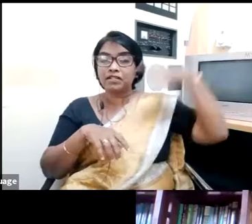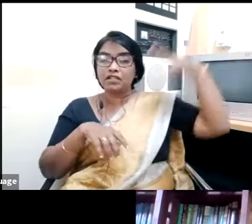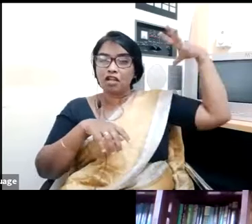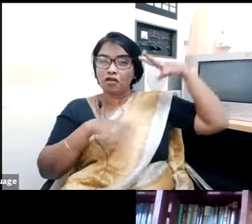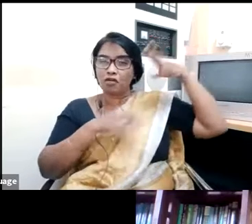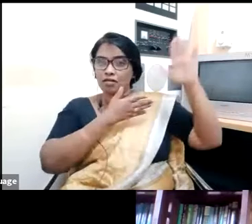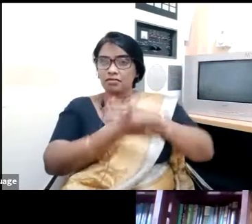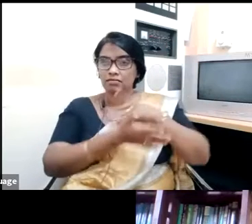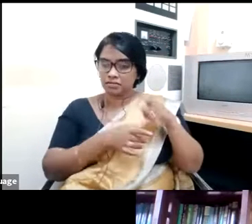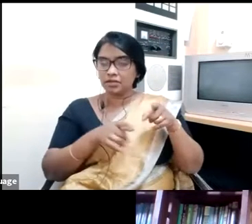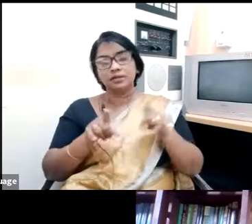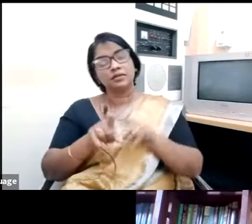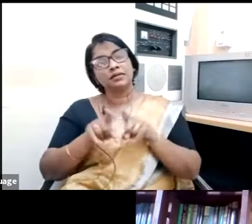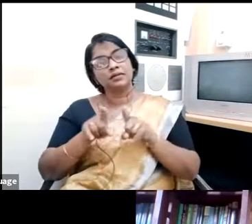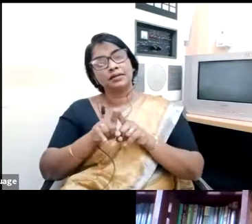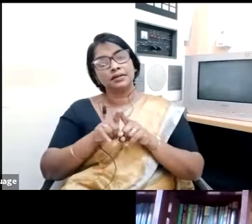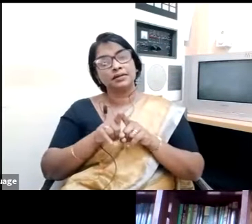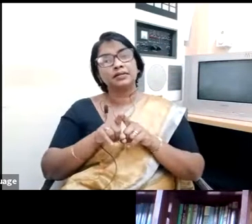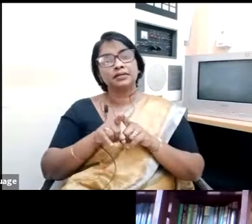your sustainable